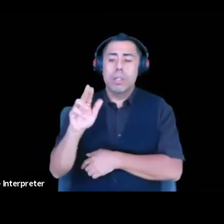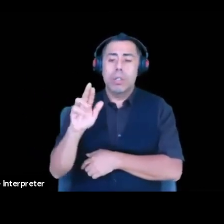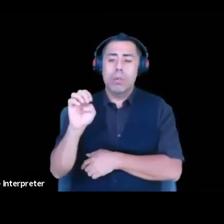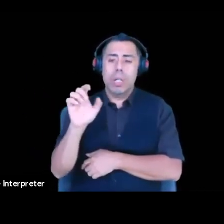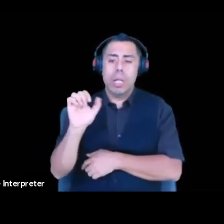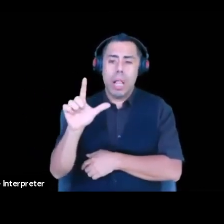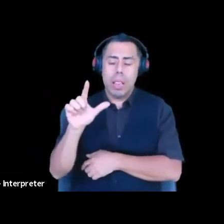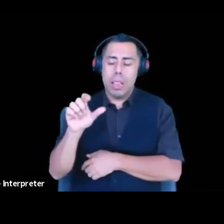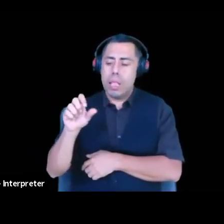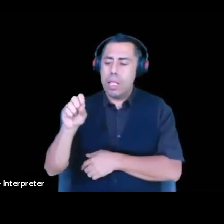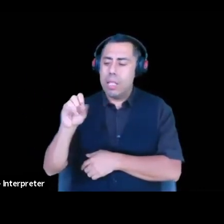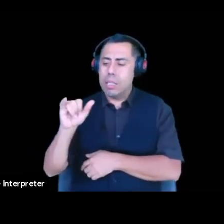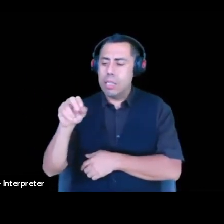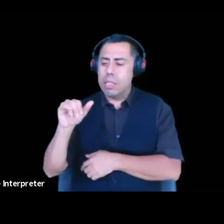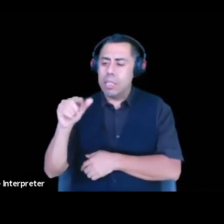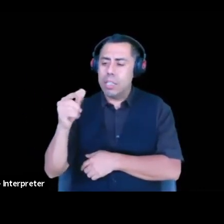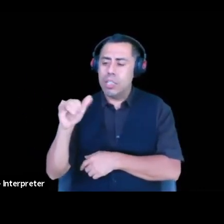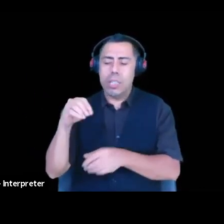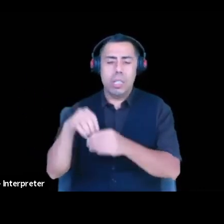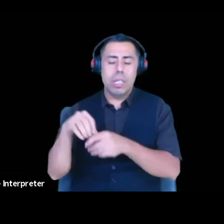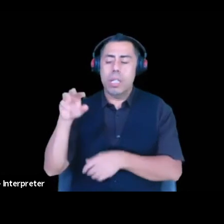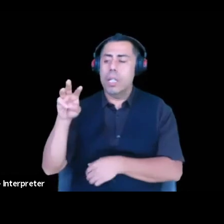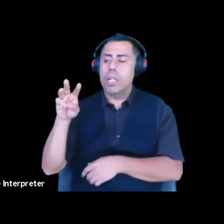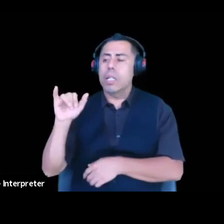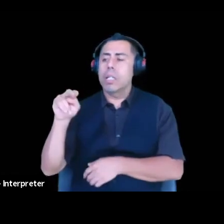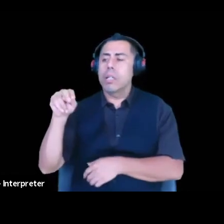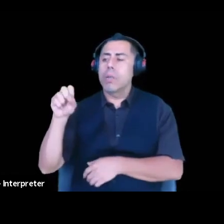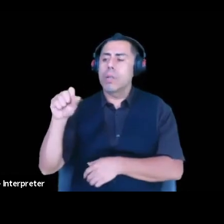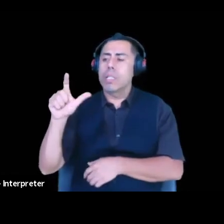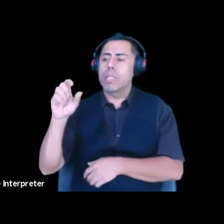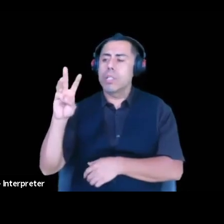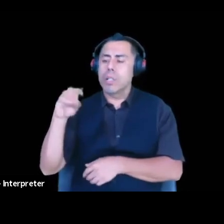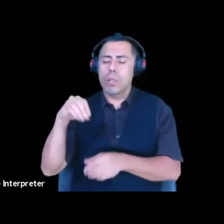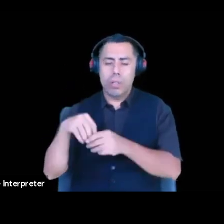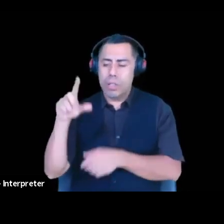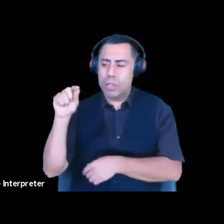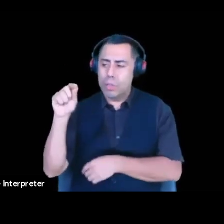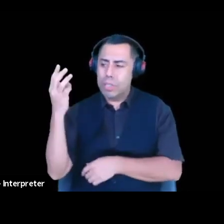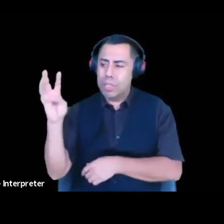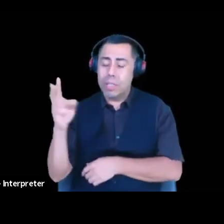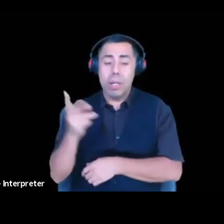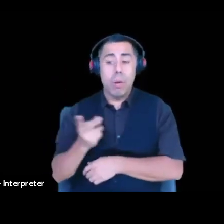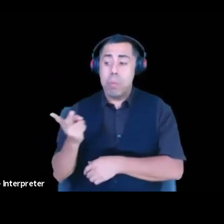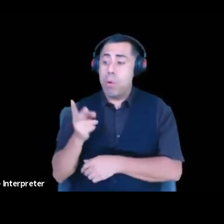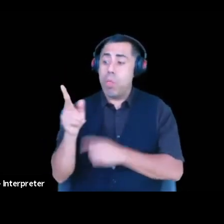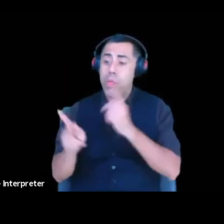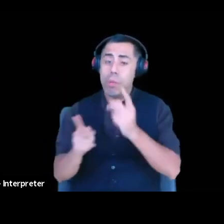in 2016. And both of these people had interactions with police that ended up in